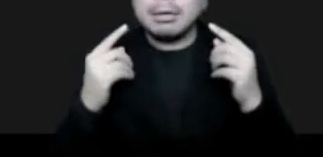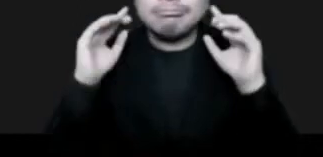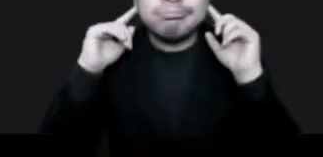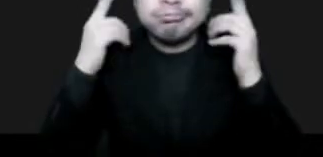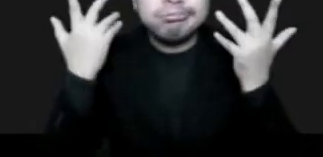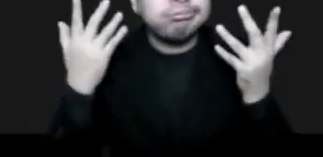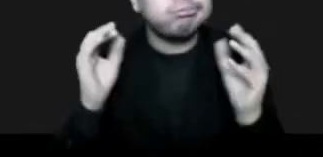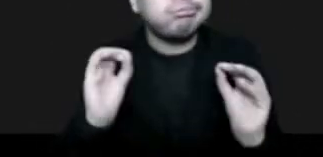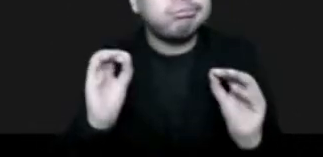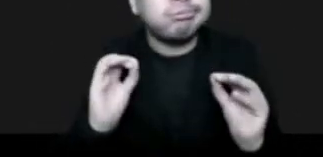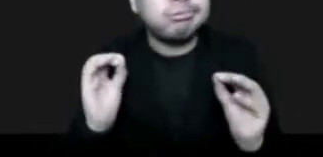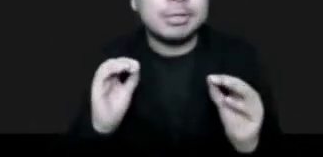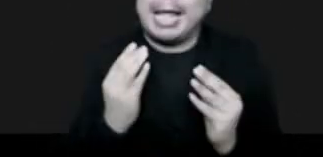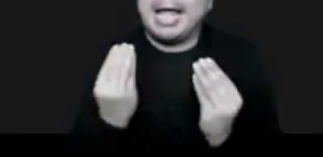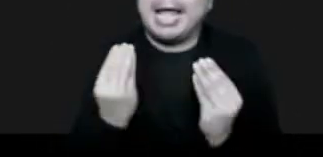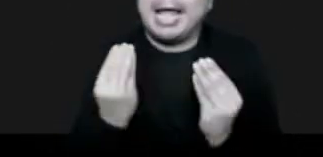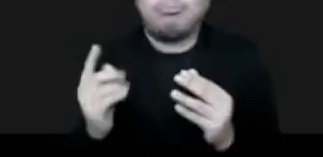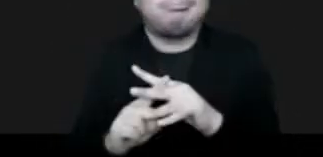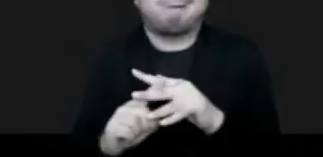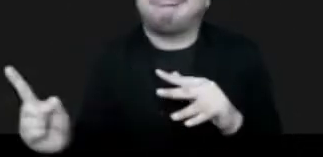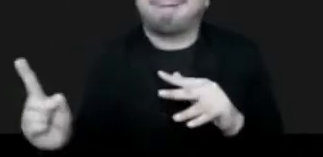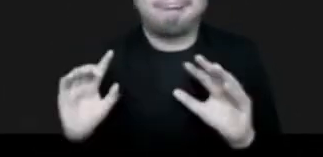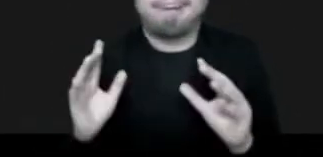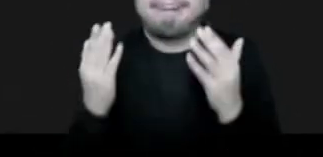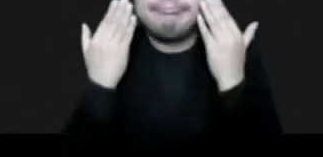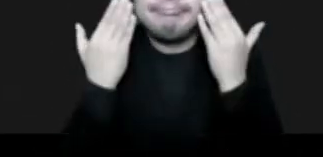with intellectual disability